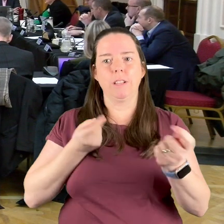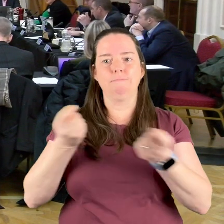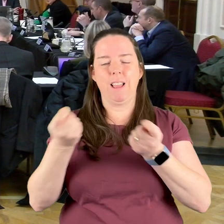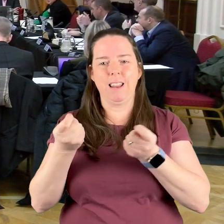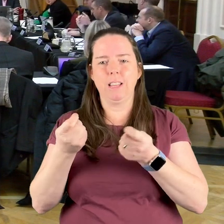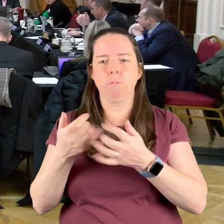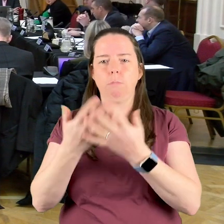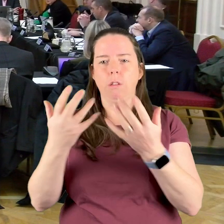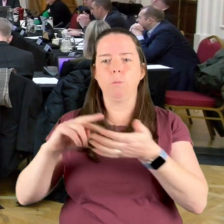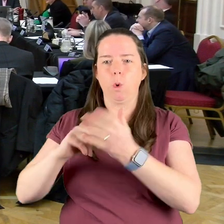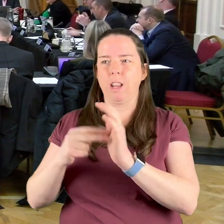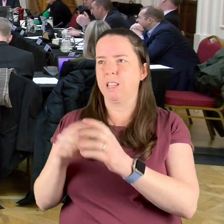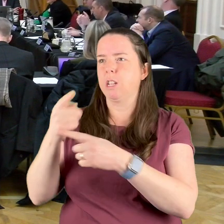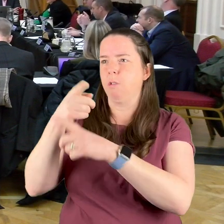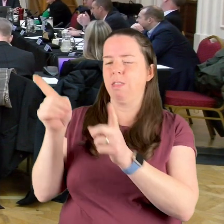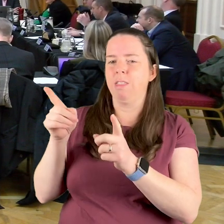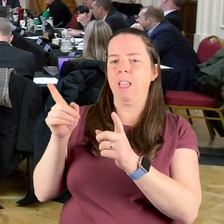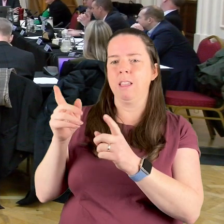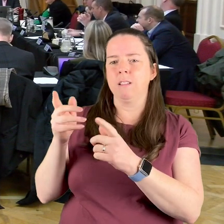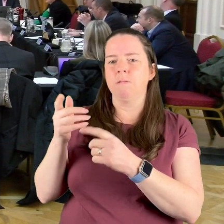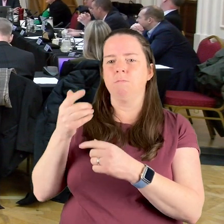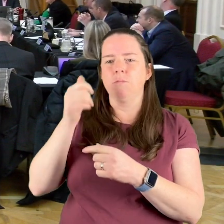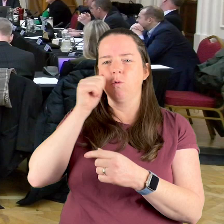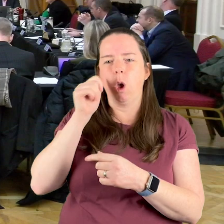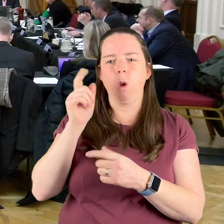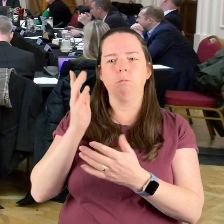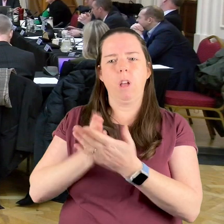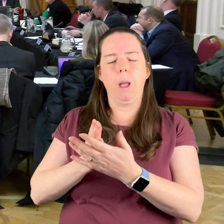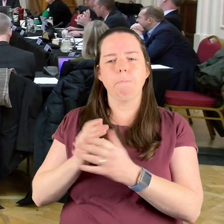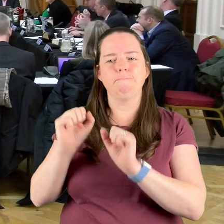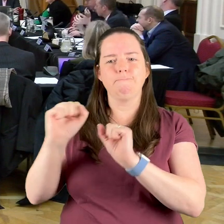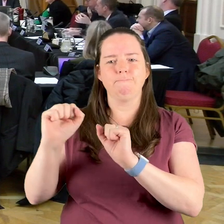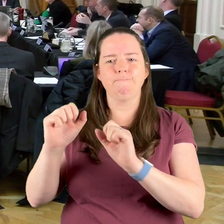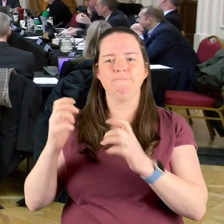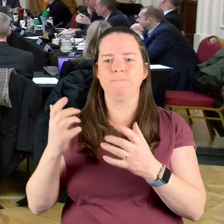maternity services in multiple organisations will know, is that